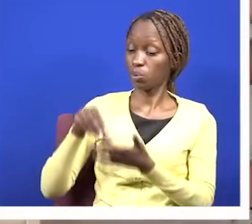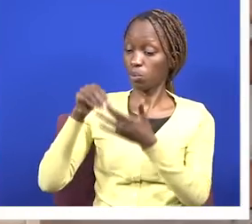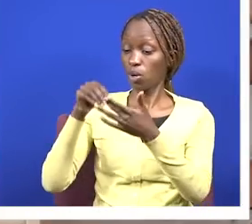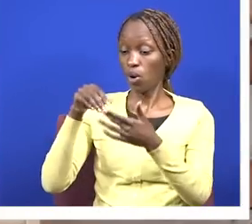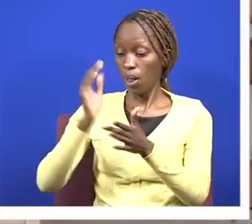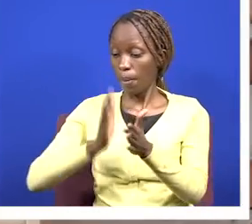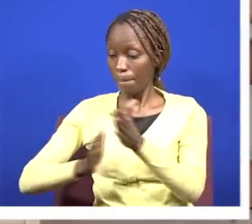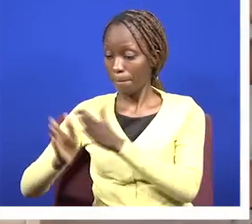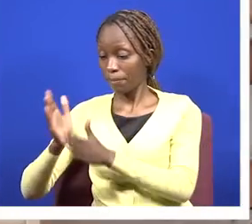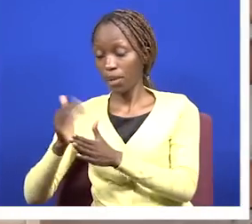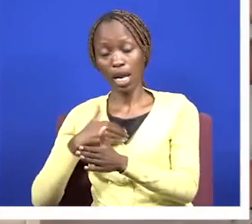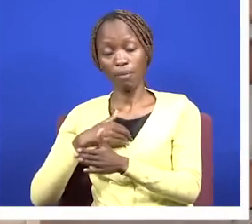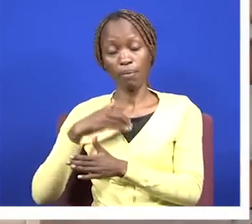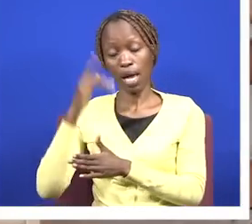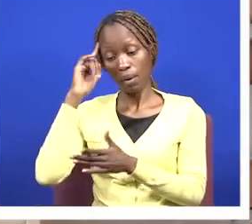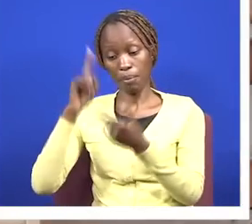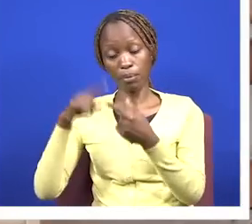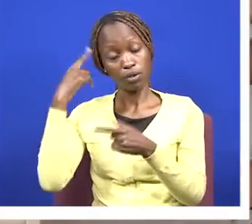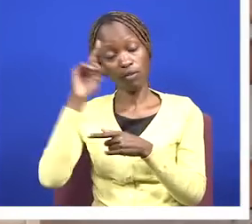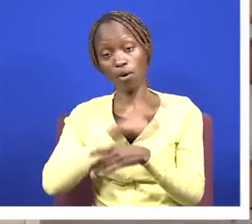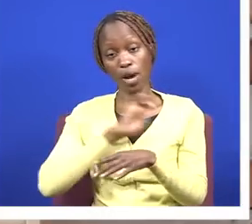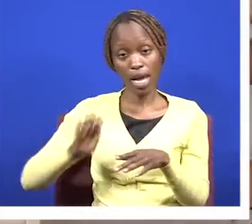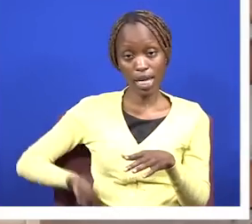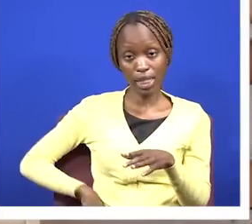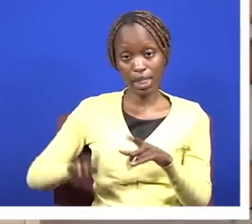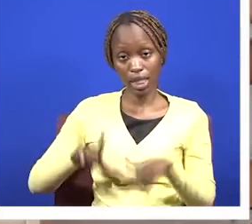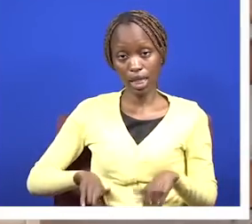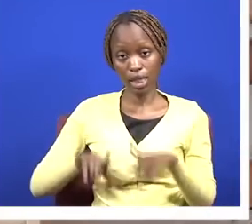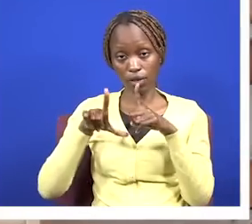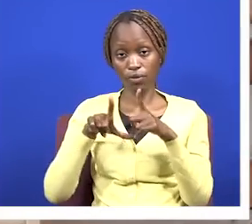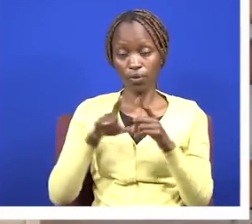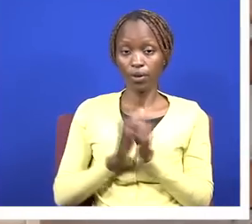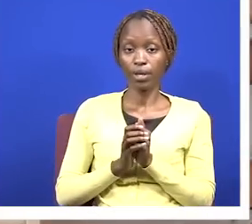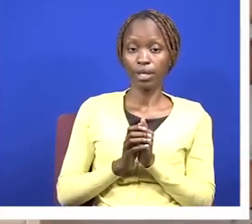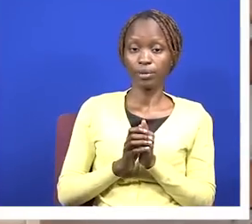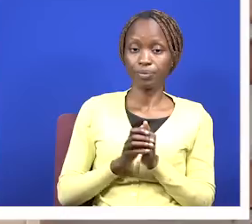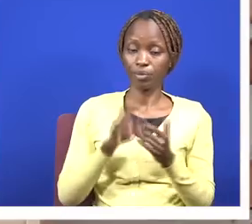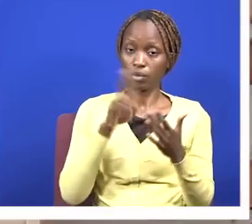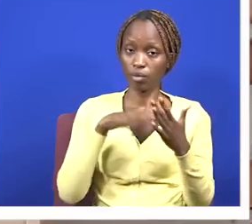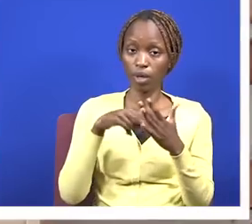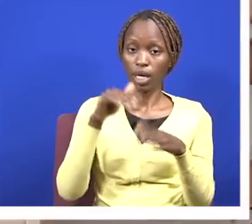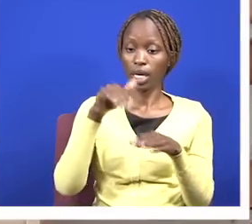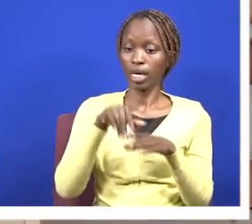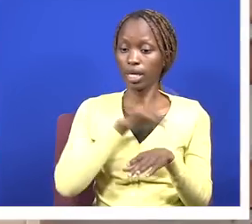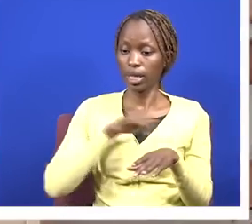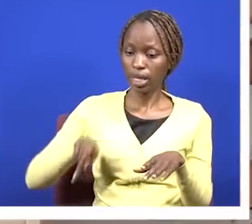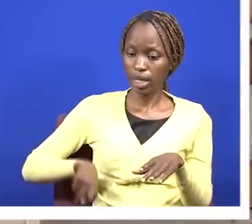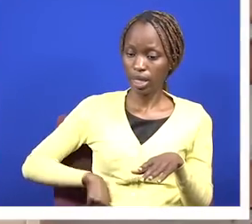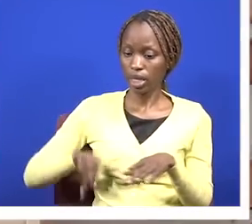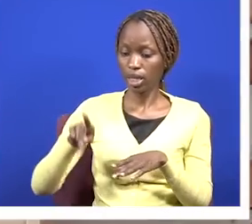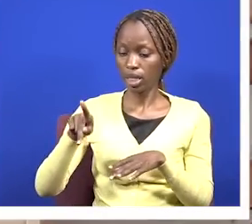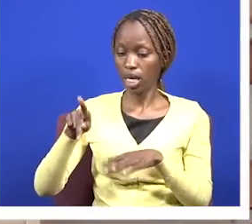for Esther's life. Now we read that in the palace there was a king's helper,